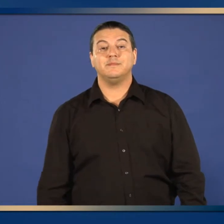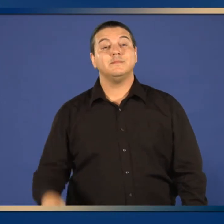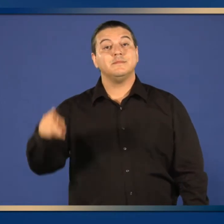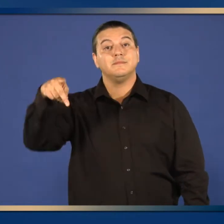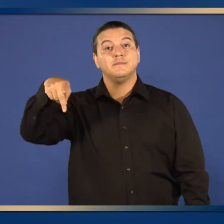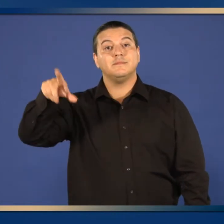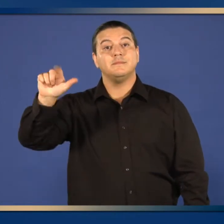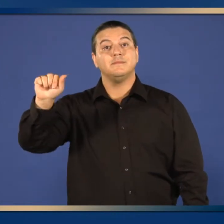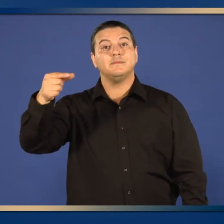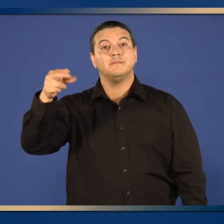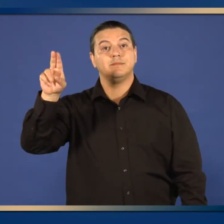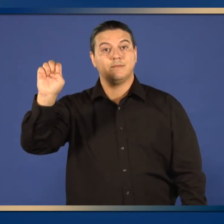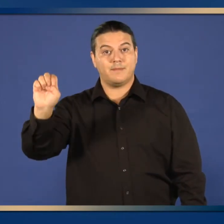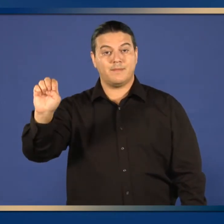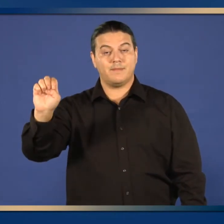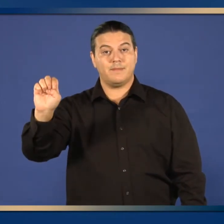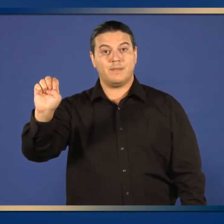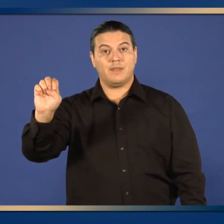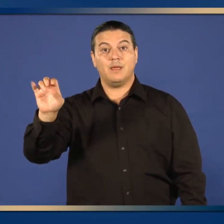Plague.